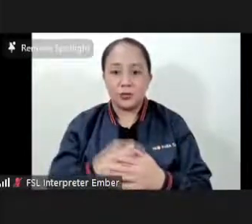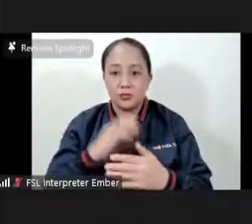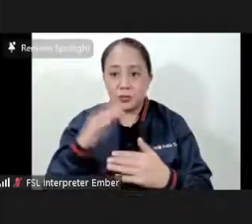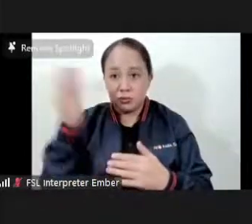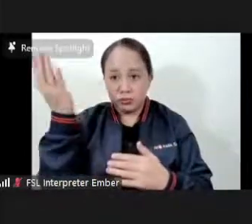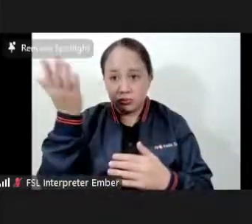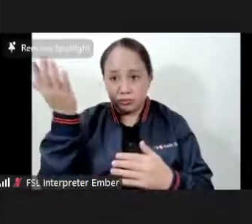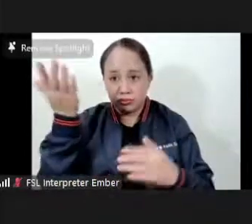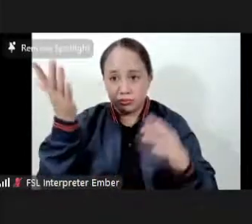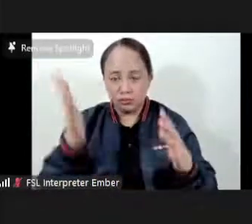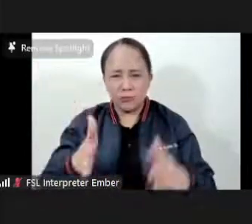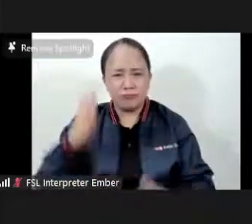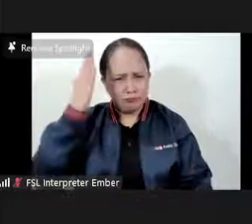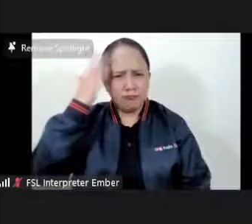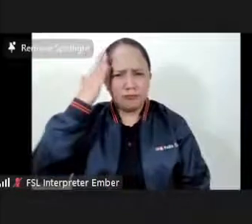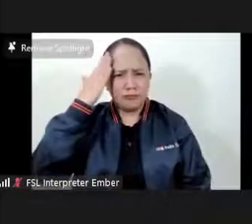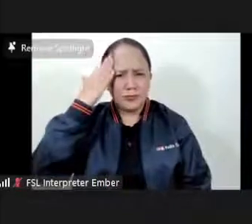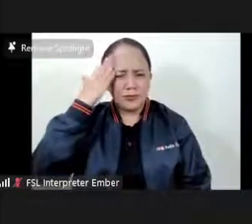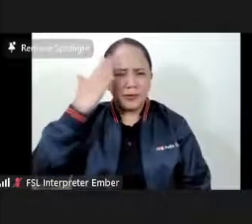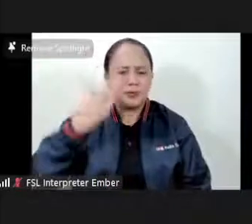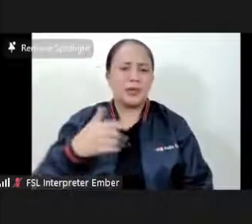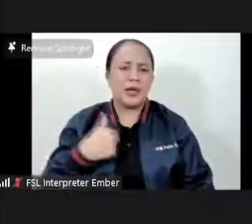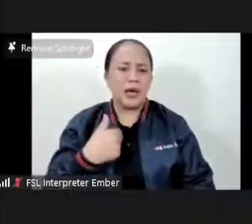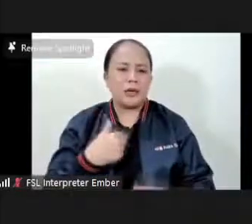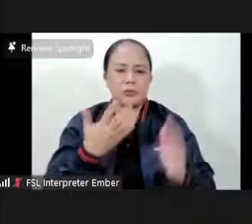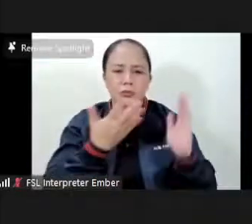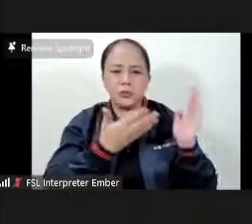very knowledgeable and delivered